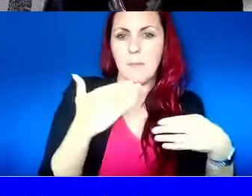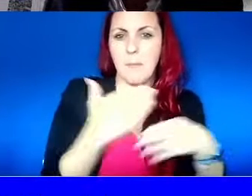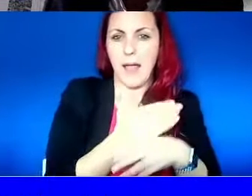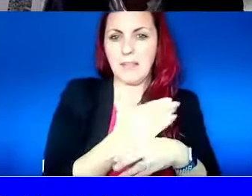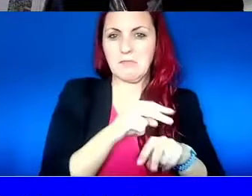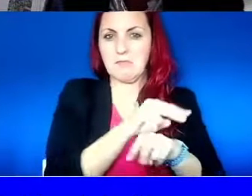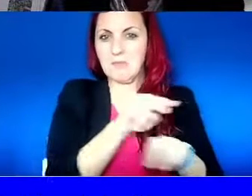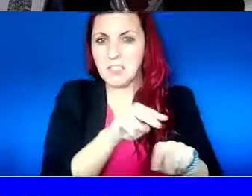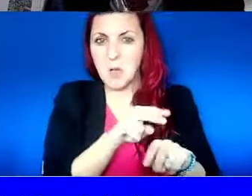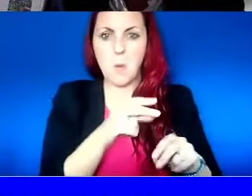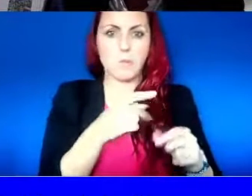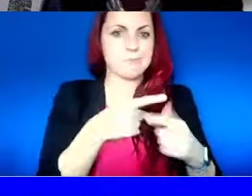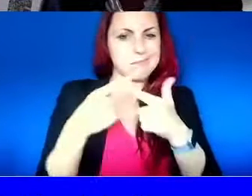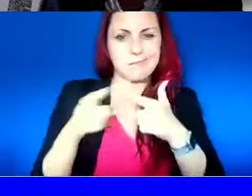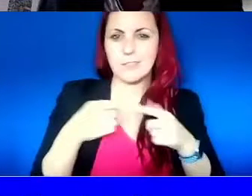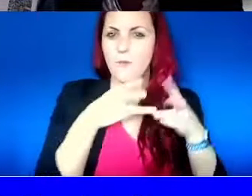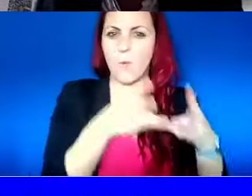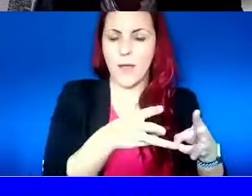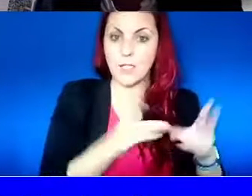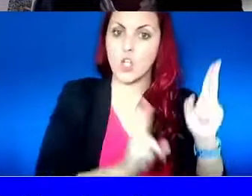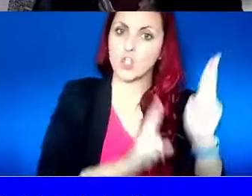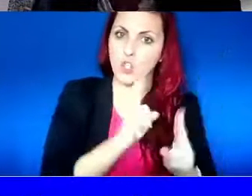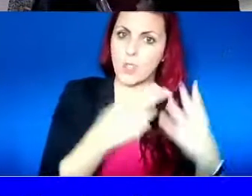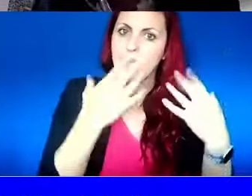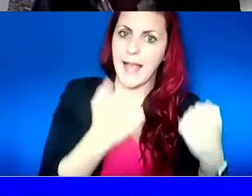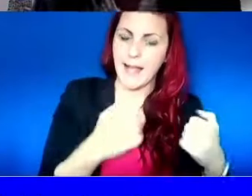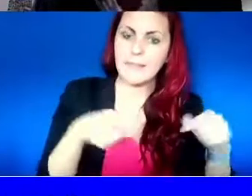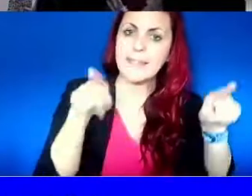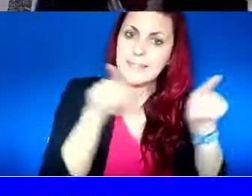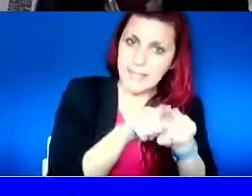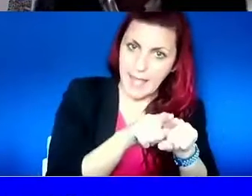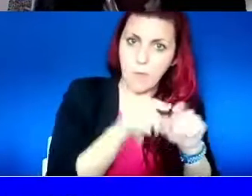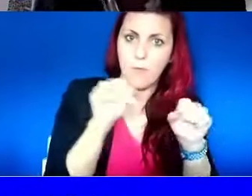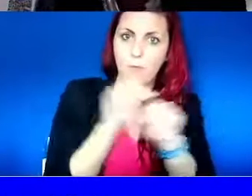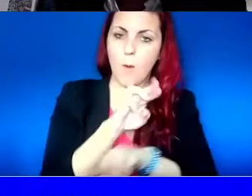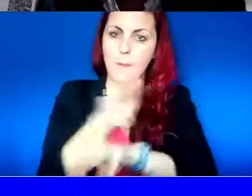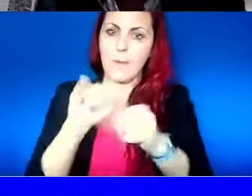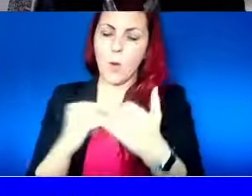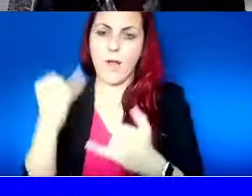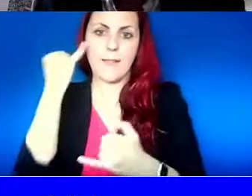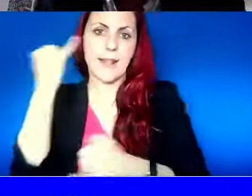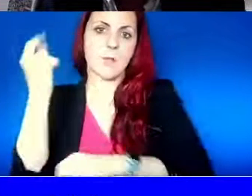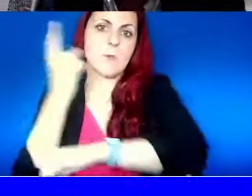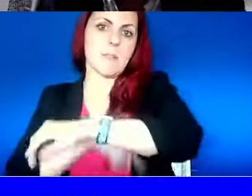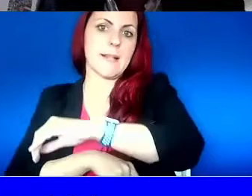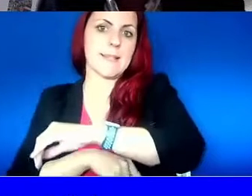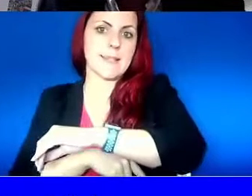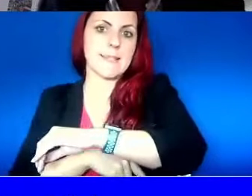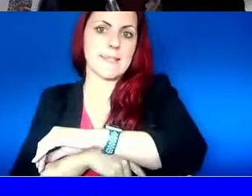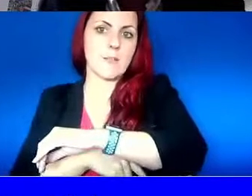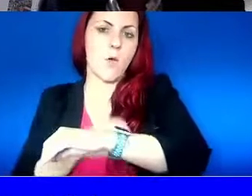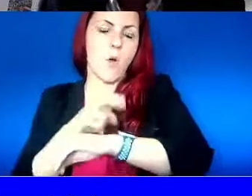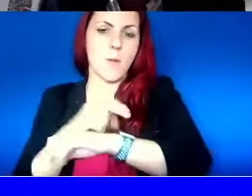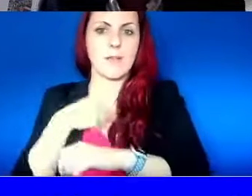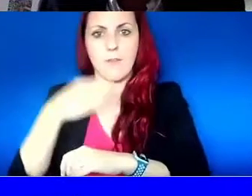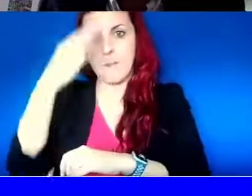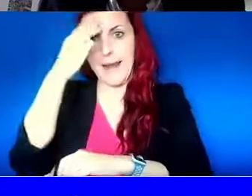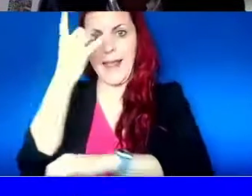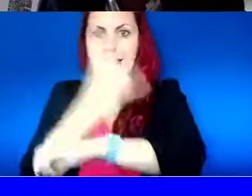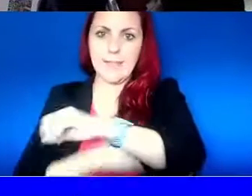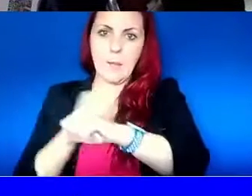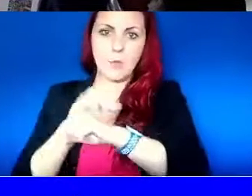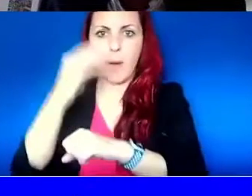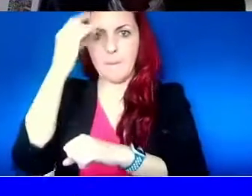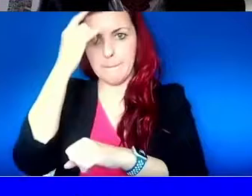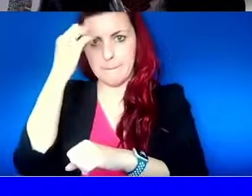skilled examiners should also apply in cases of sexual offences against persons suffering from a mental handicap or suffering from mental